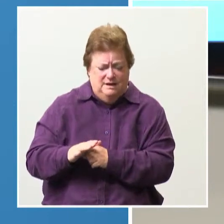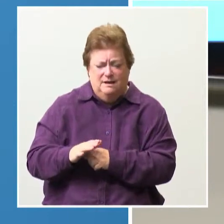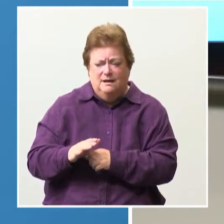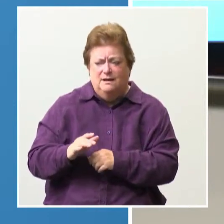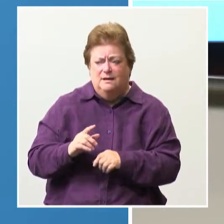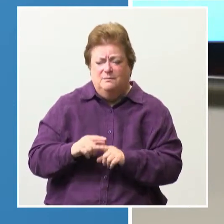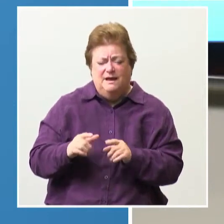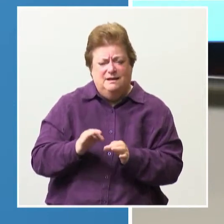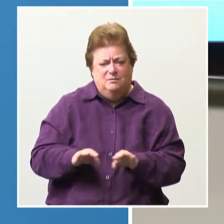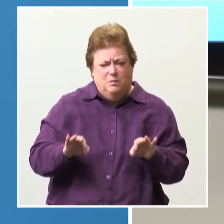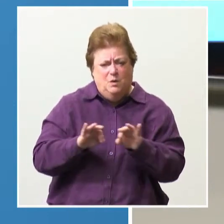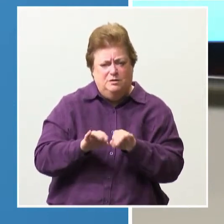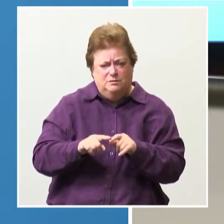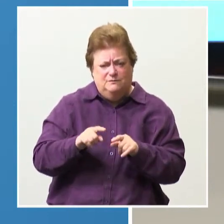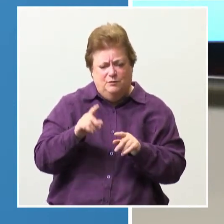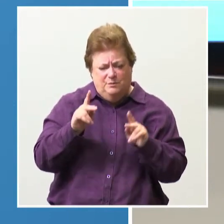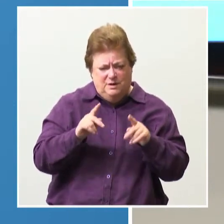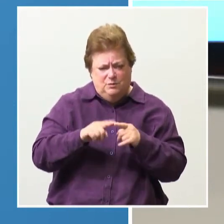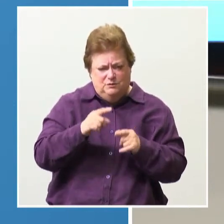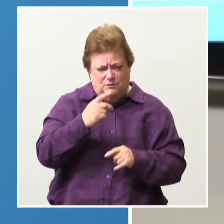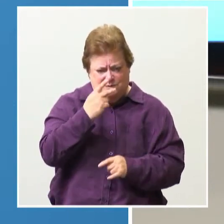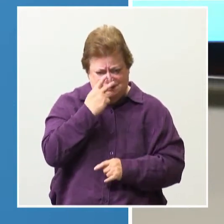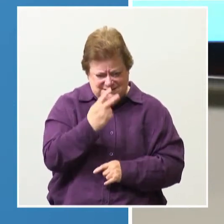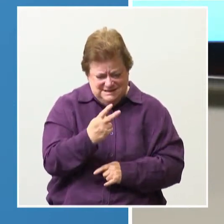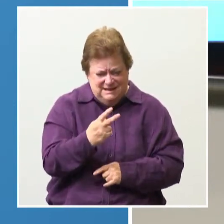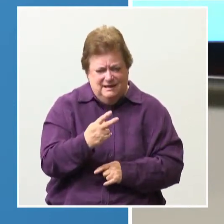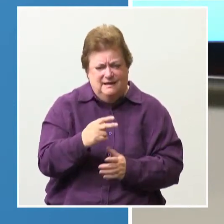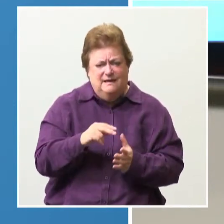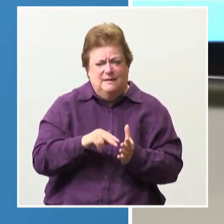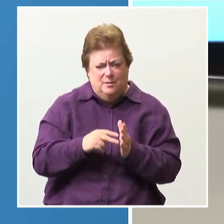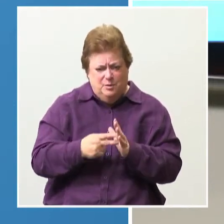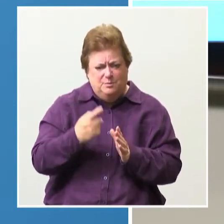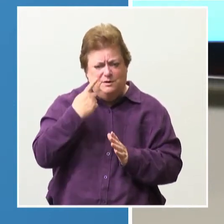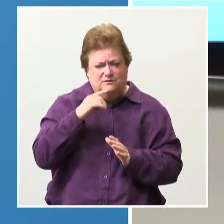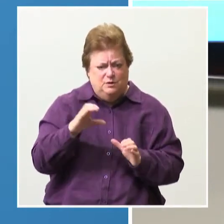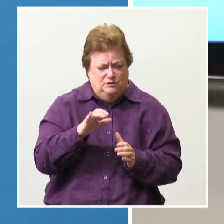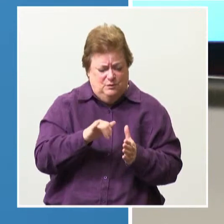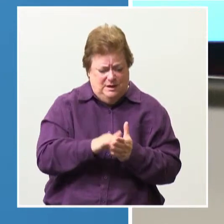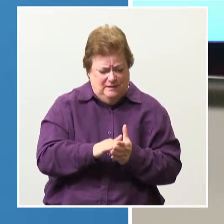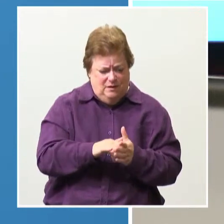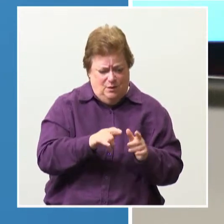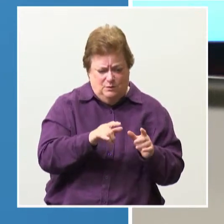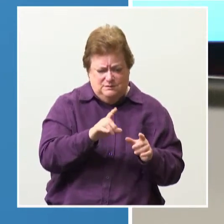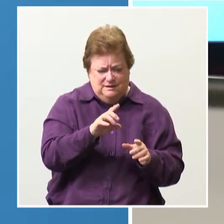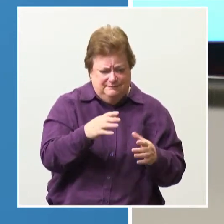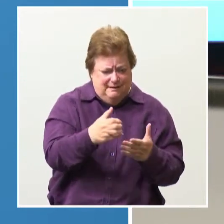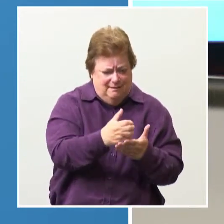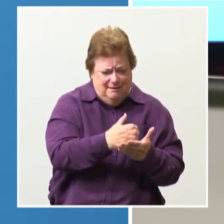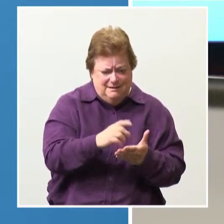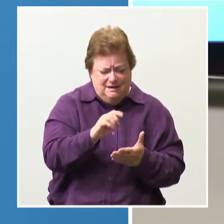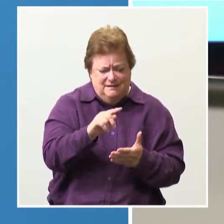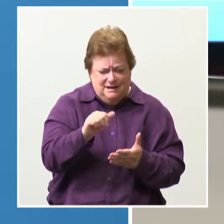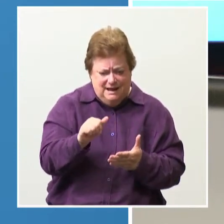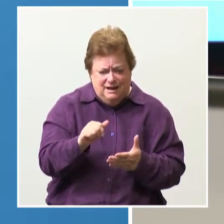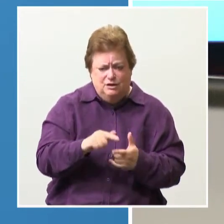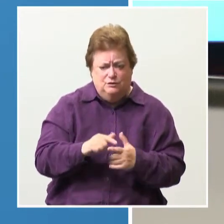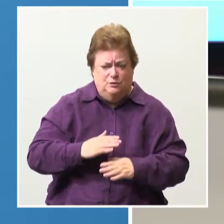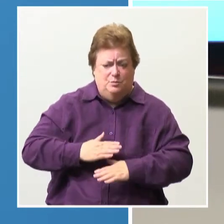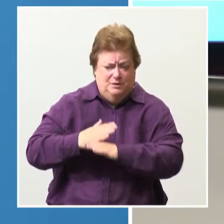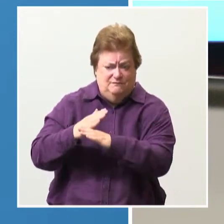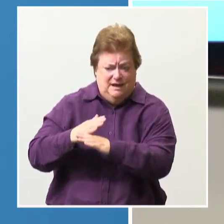important for people to see, the purpose of doing these measures is to prevent death, and that's what we've